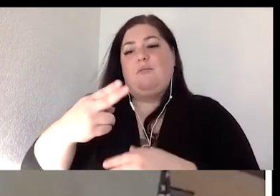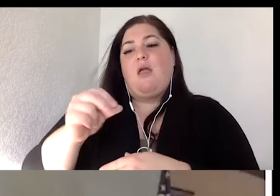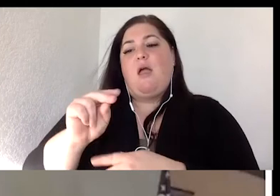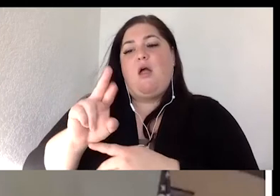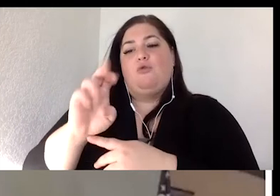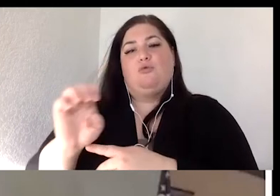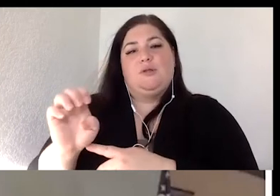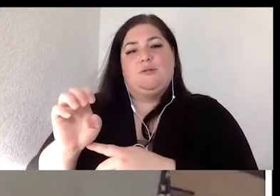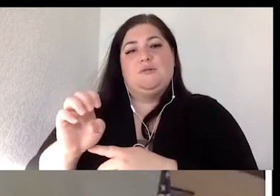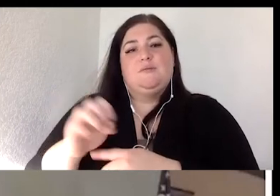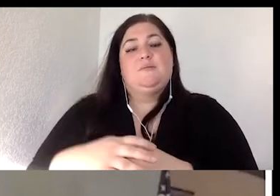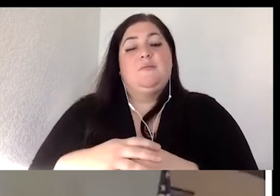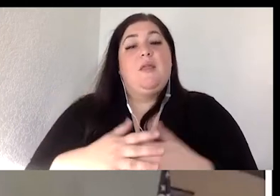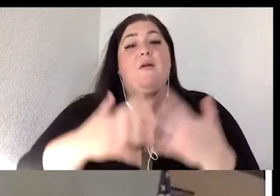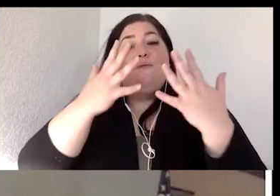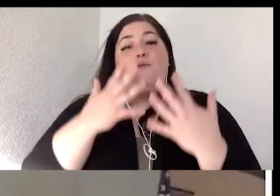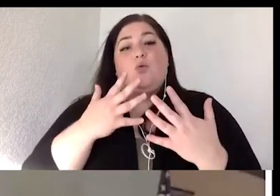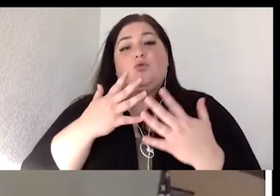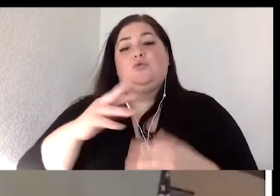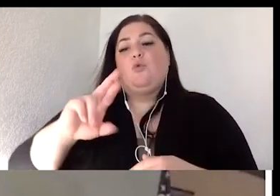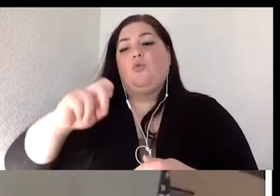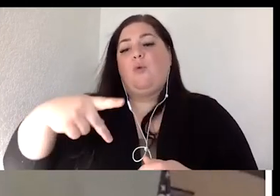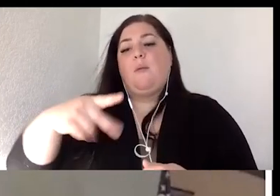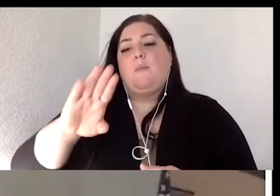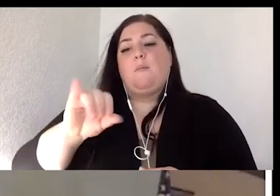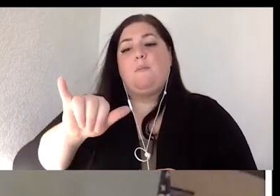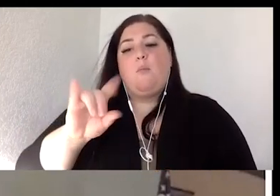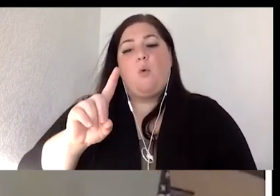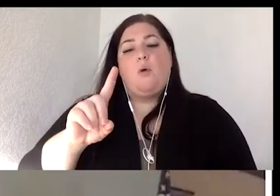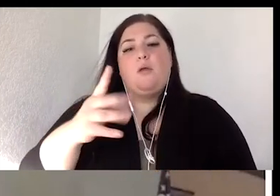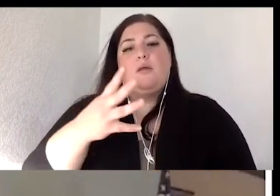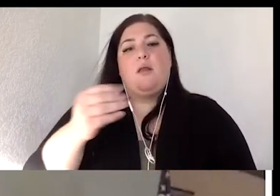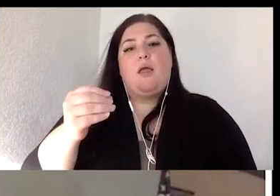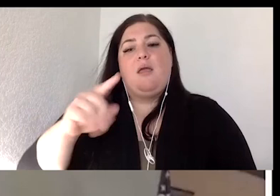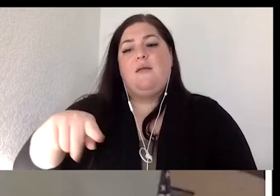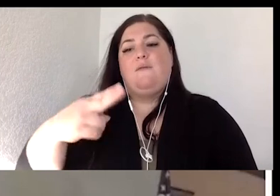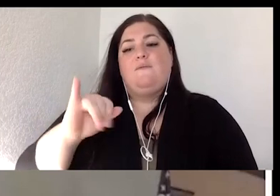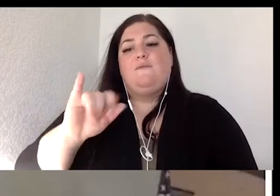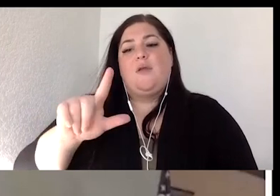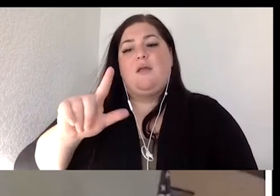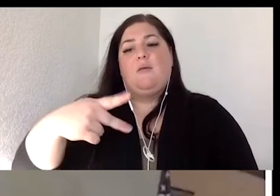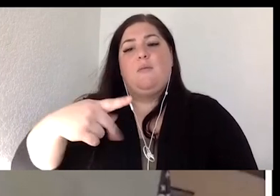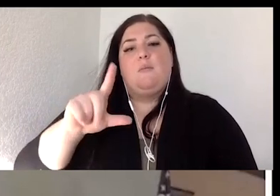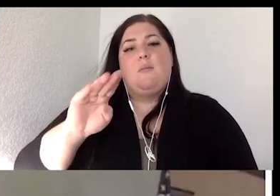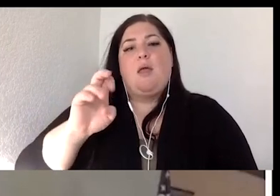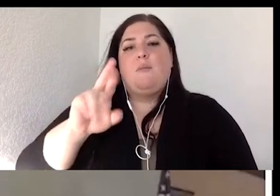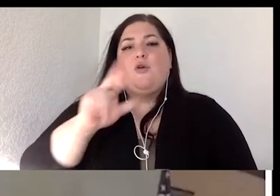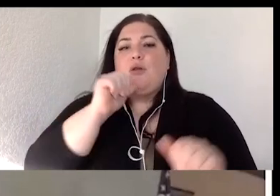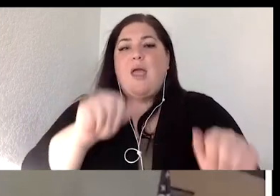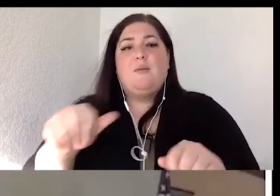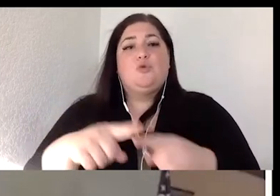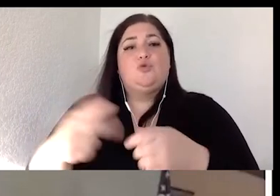Unfortunately, Representative Boyd and Representative Phil Plummer were not able to be here with us